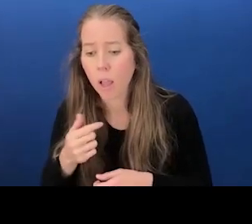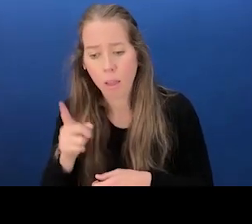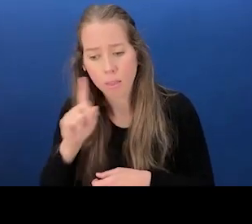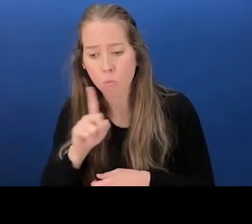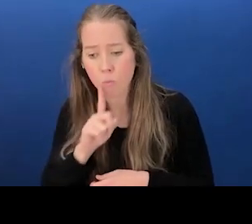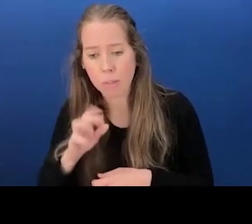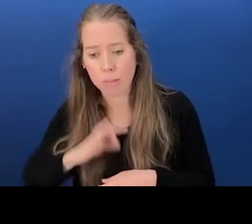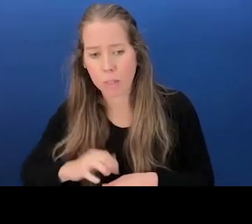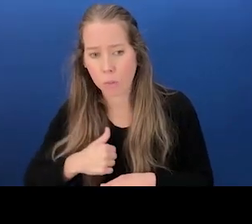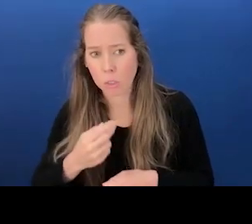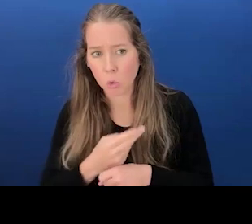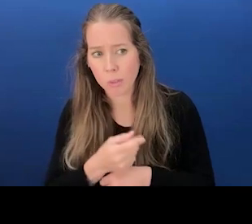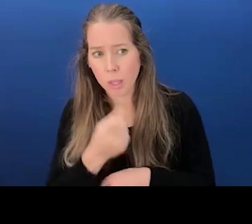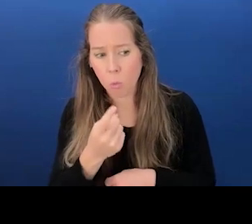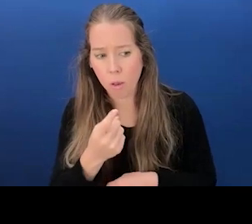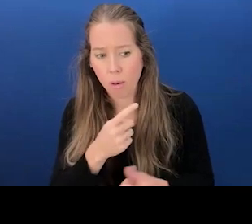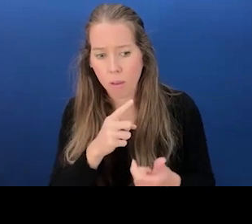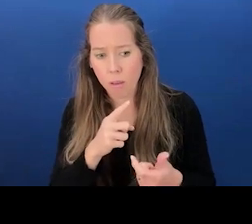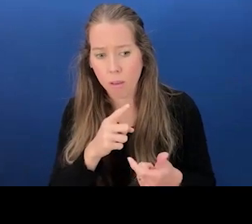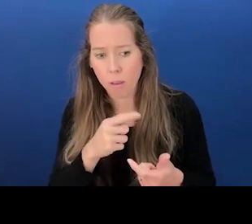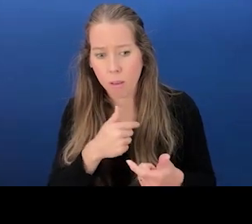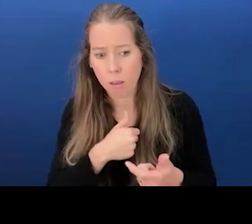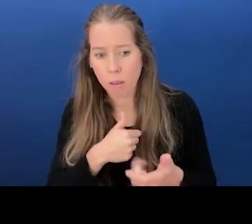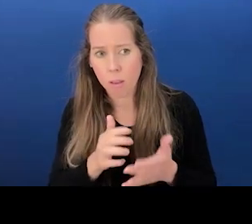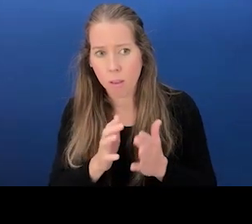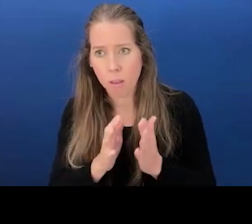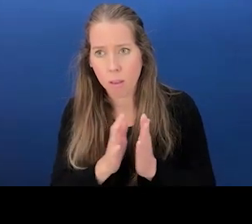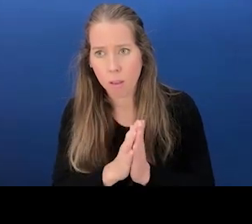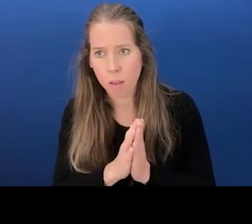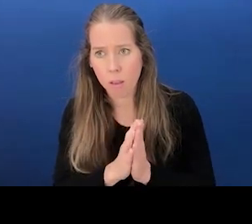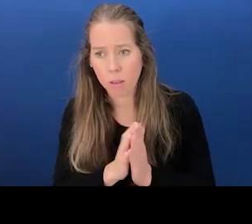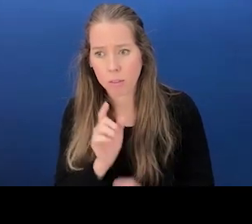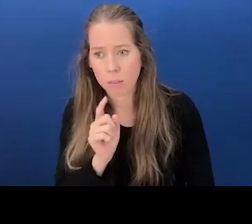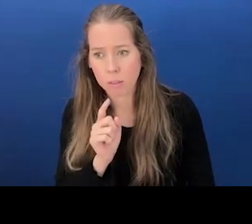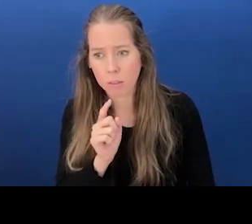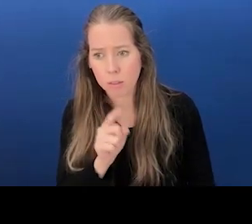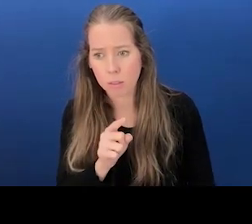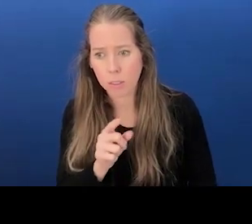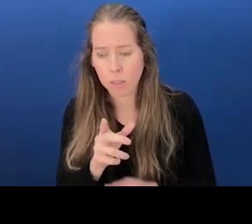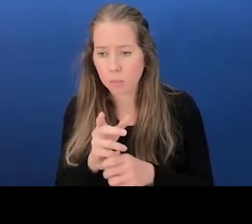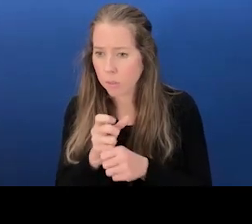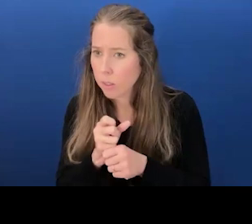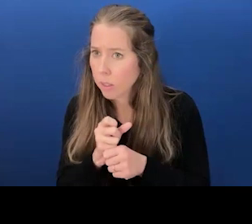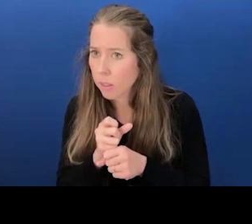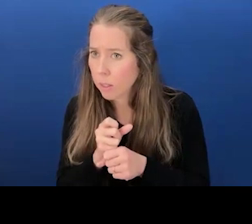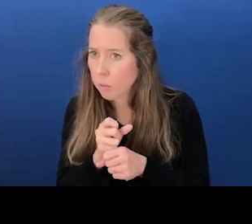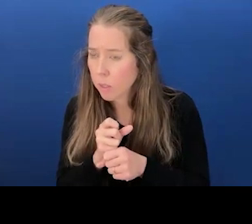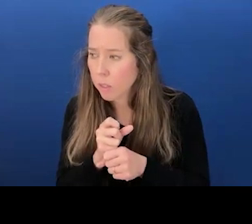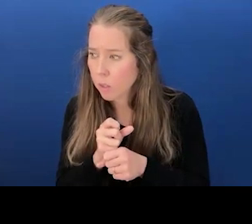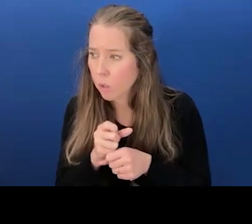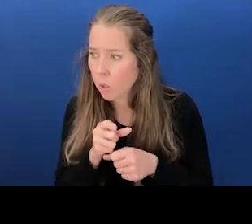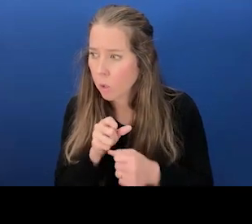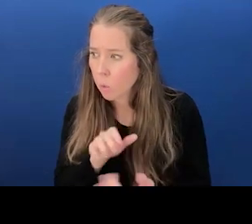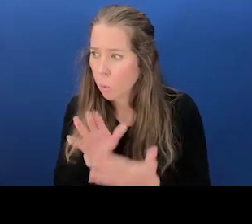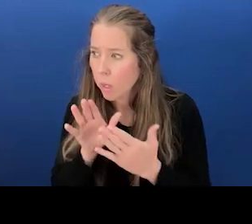have been Gemini. And I asked Gemini to give me a creative way to explain a